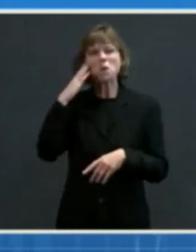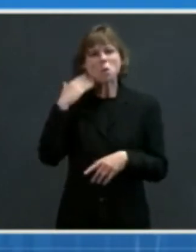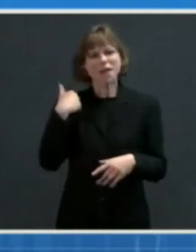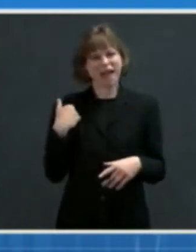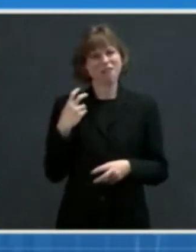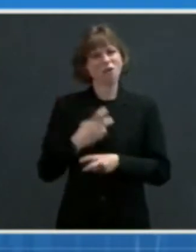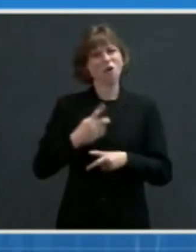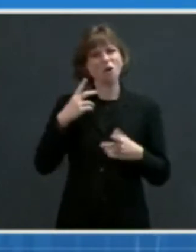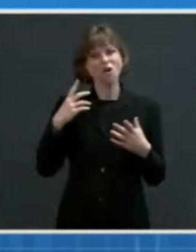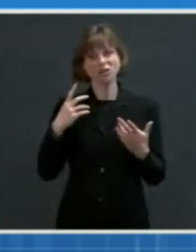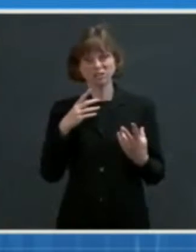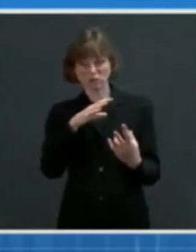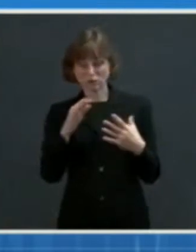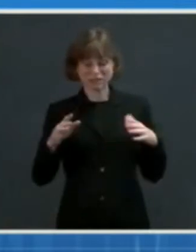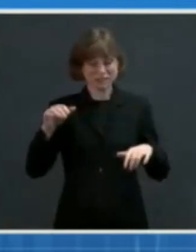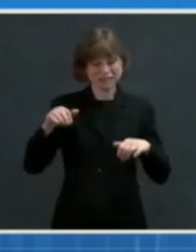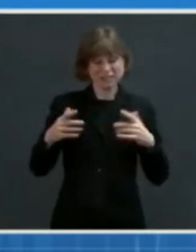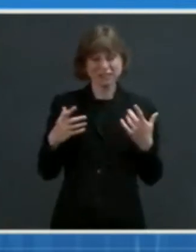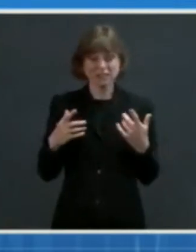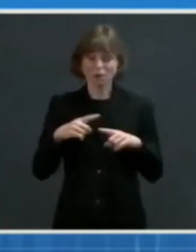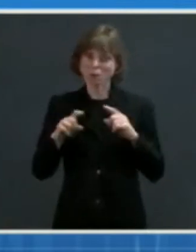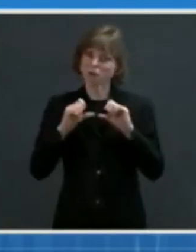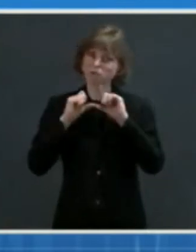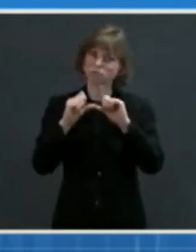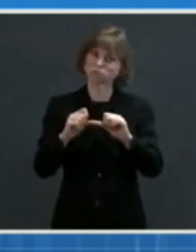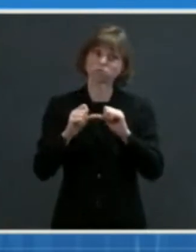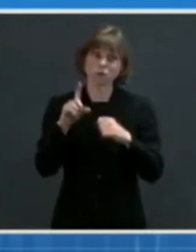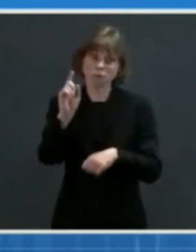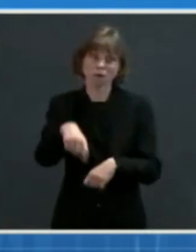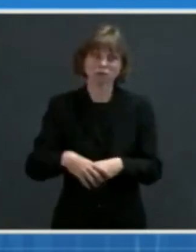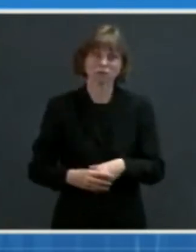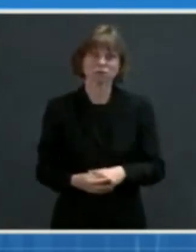course. Next question.